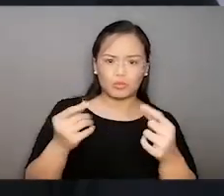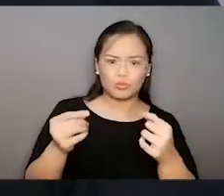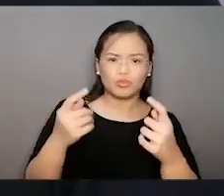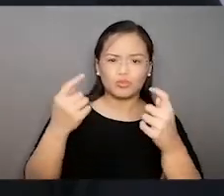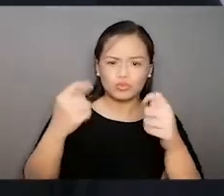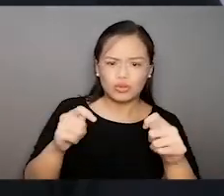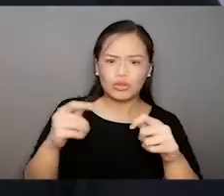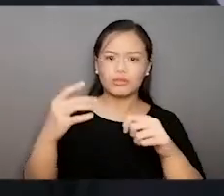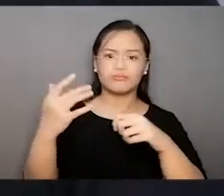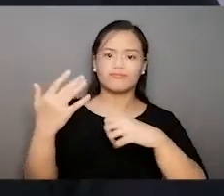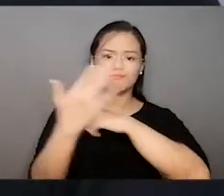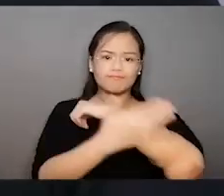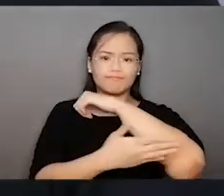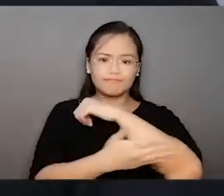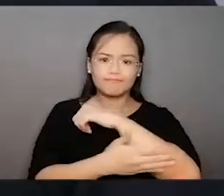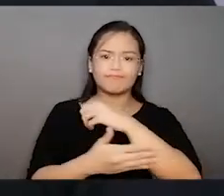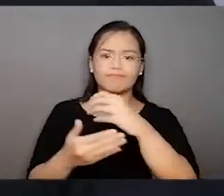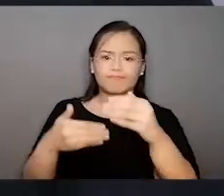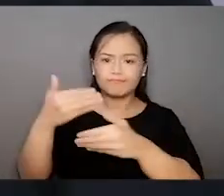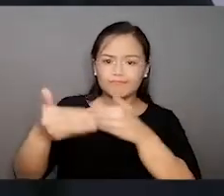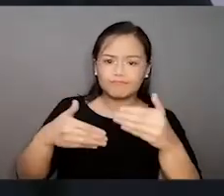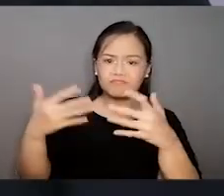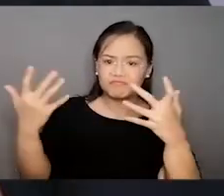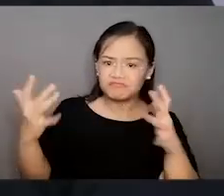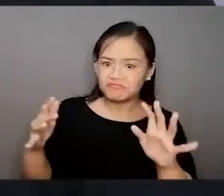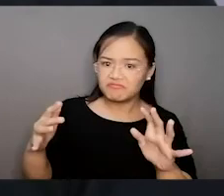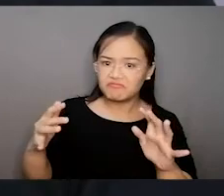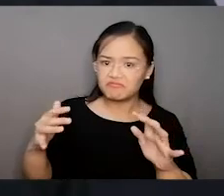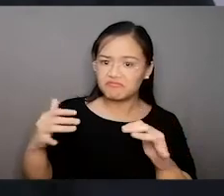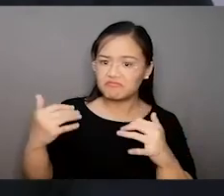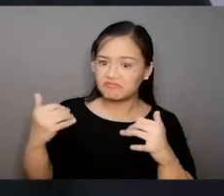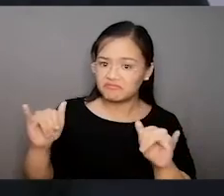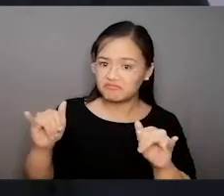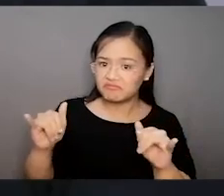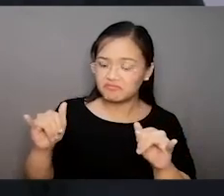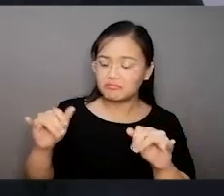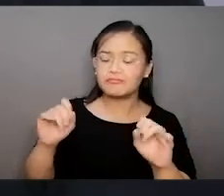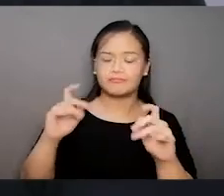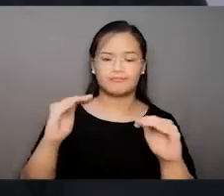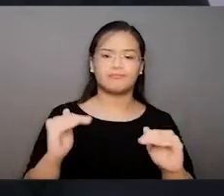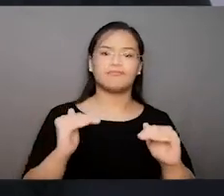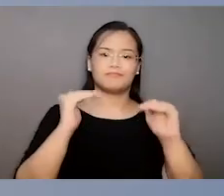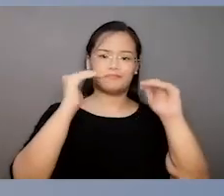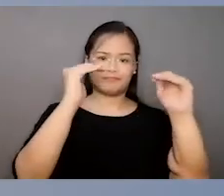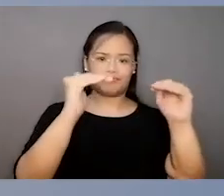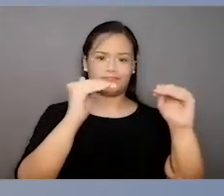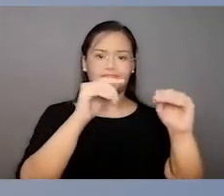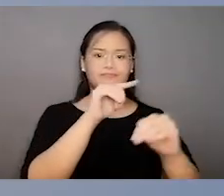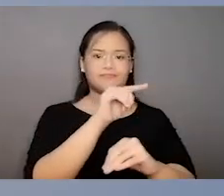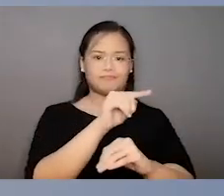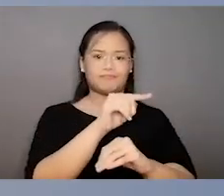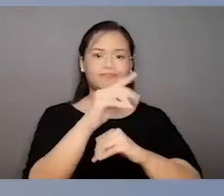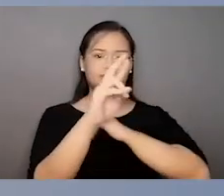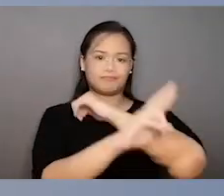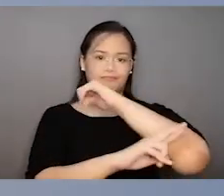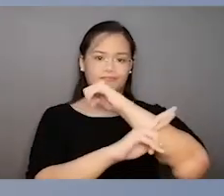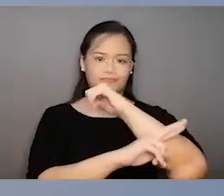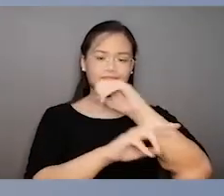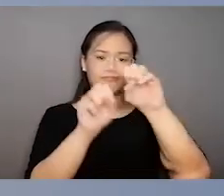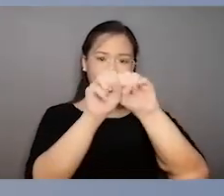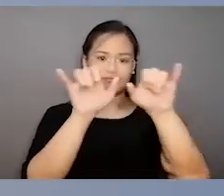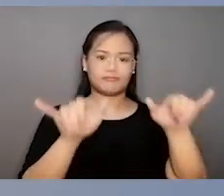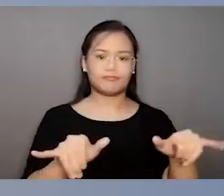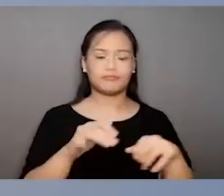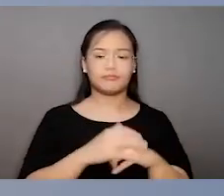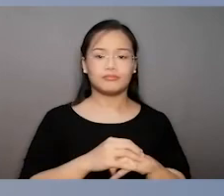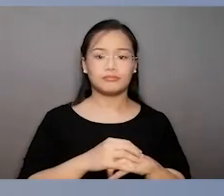remedies, could be remedied through these mechanisms. Here in the